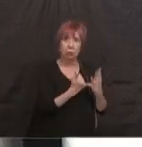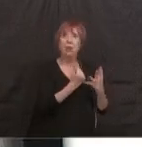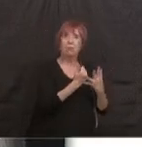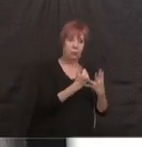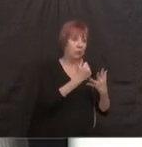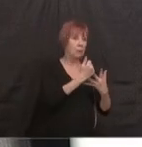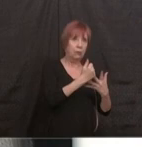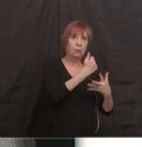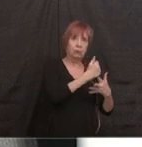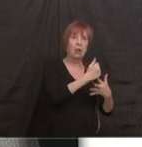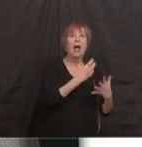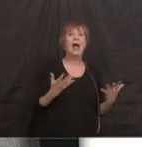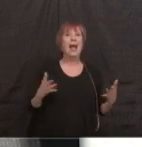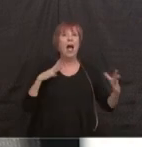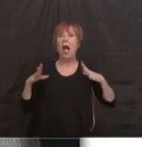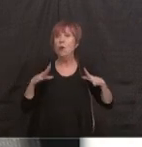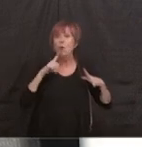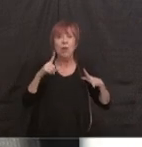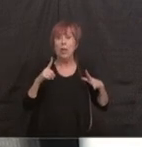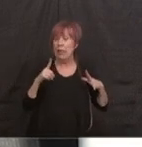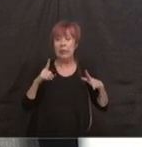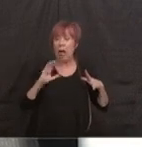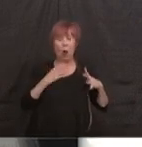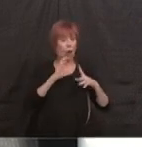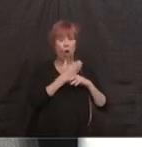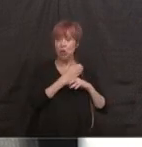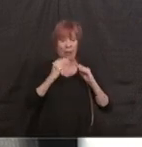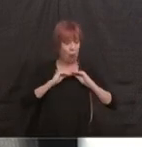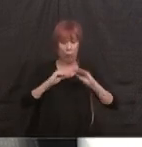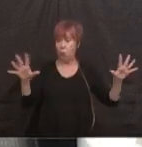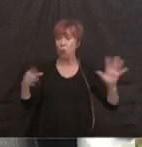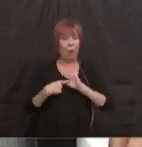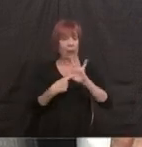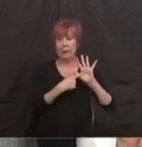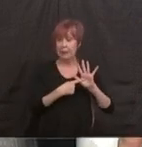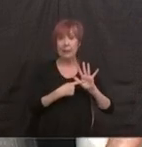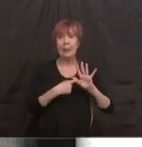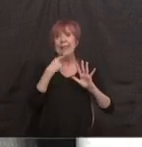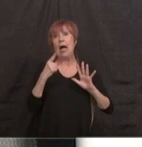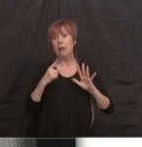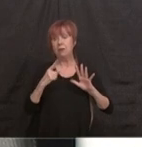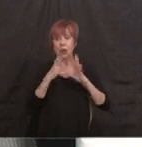culture, right? It's what we export. And so that culture, you have to make sure, is telling stories that resonate. And so, you